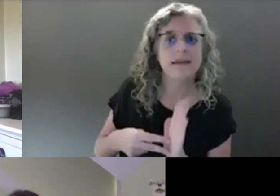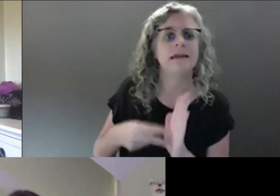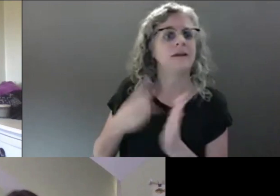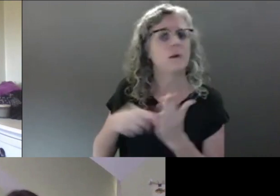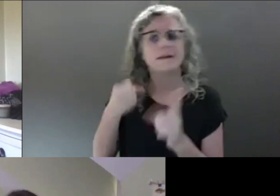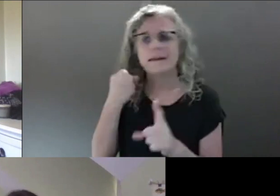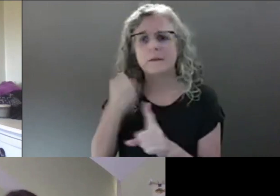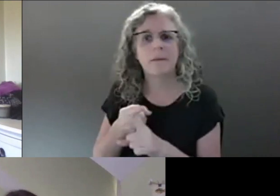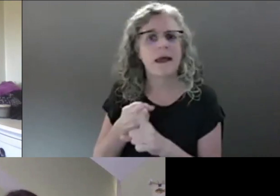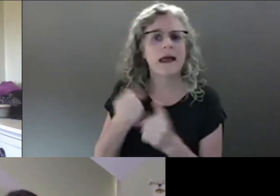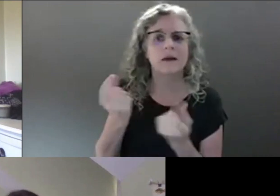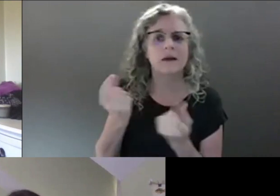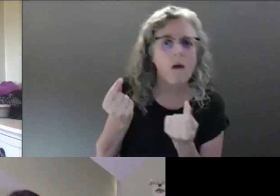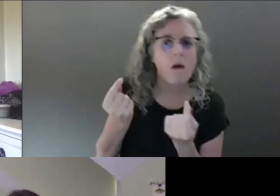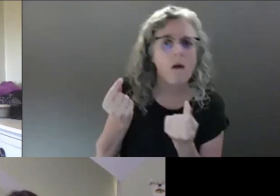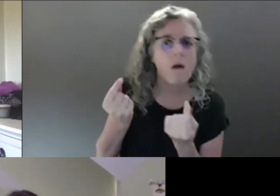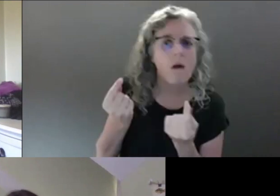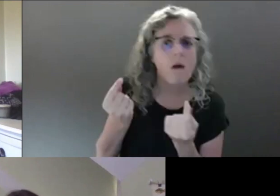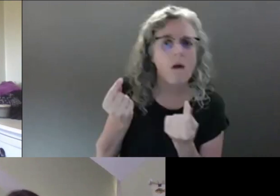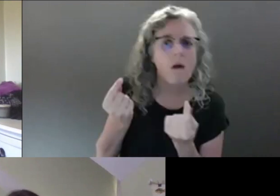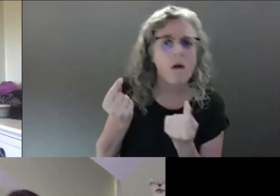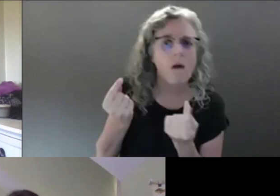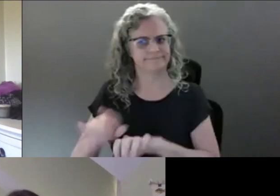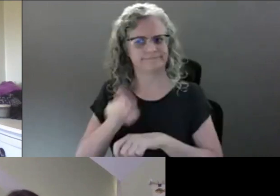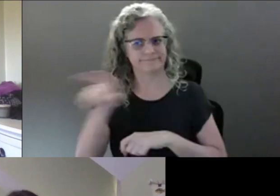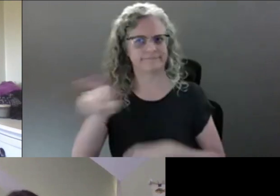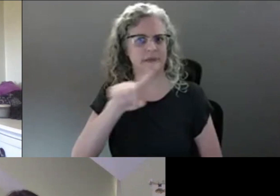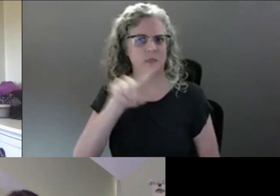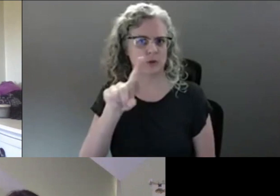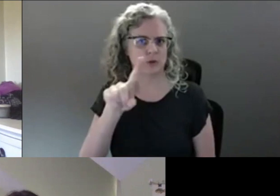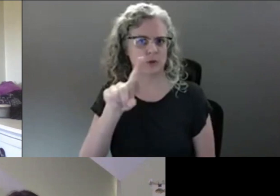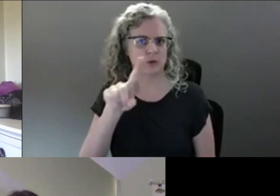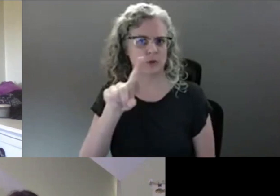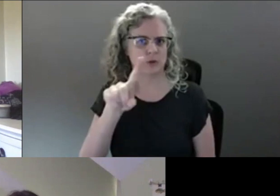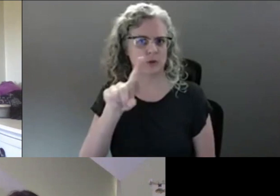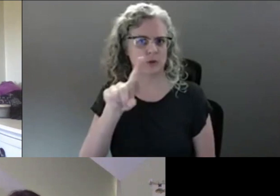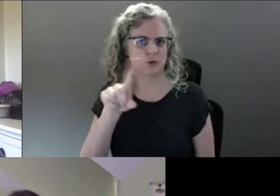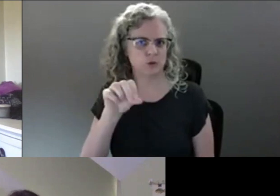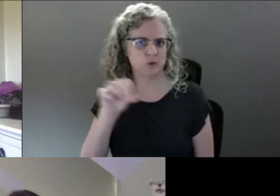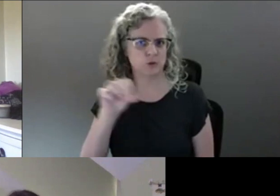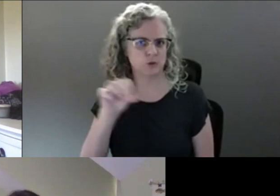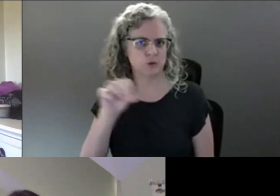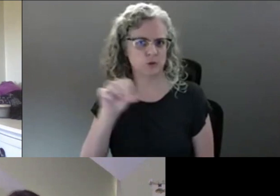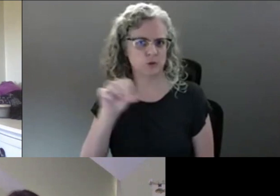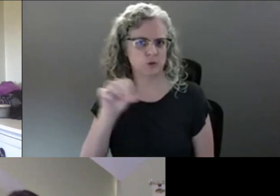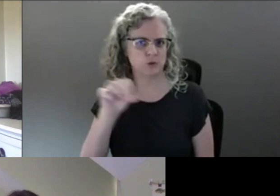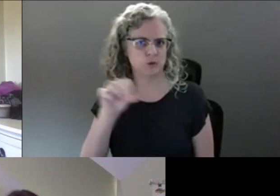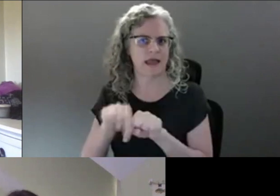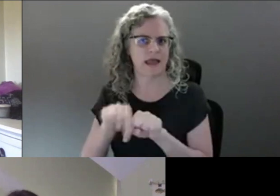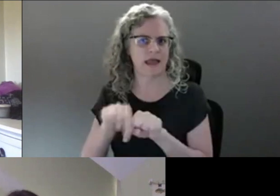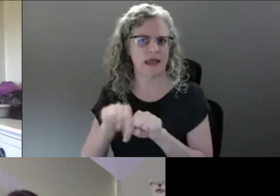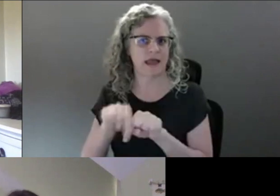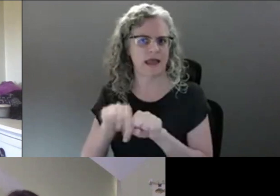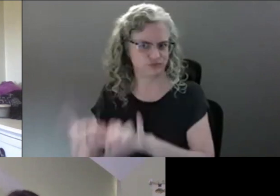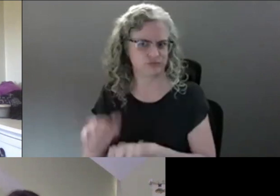we can do to continue advocating for people with disabilities, please share your questions and comments in the